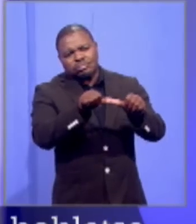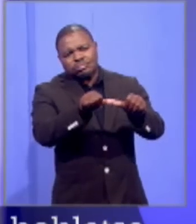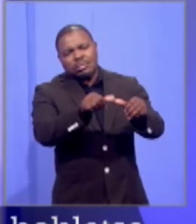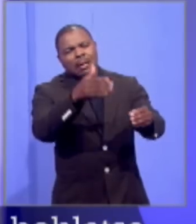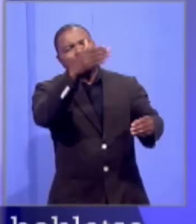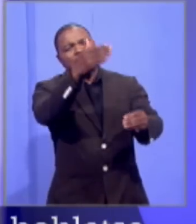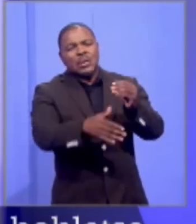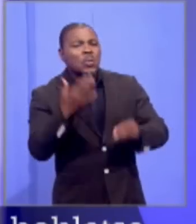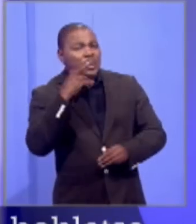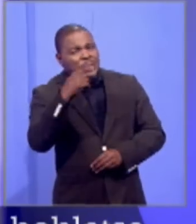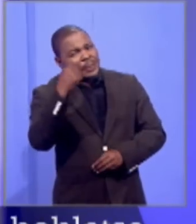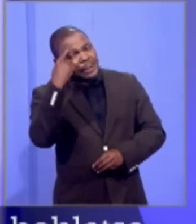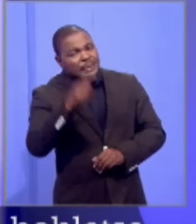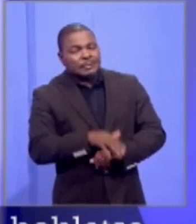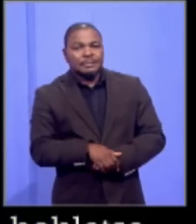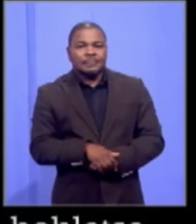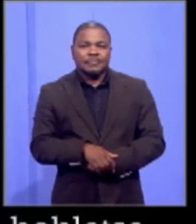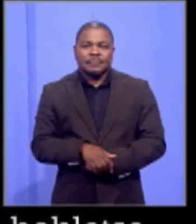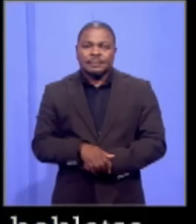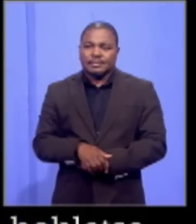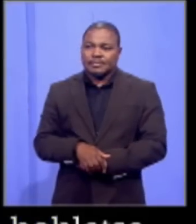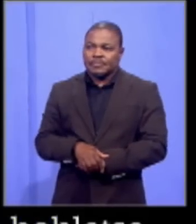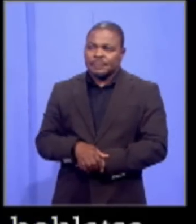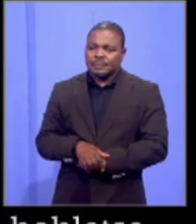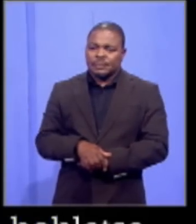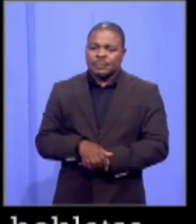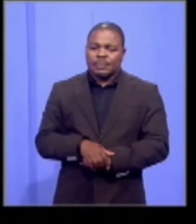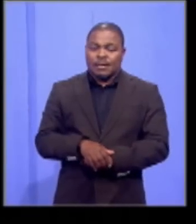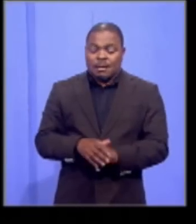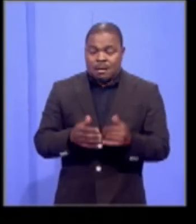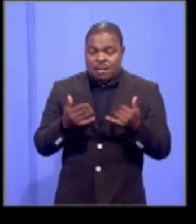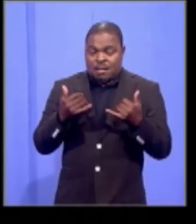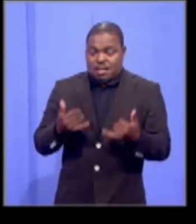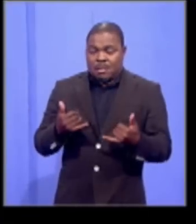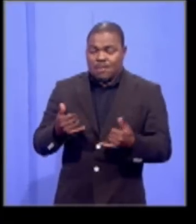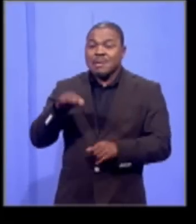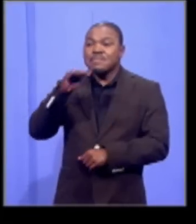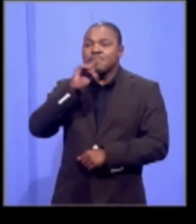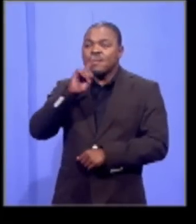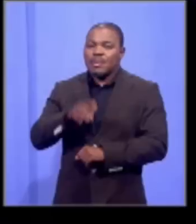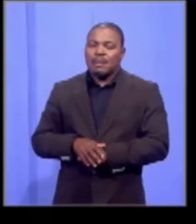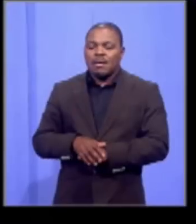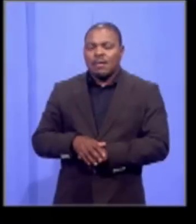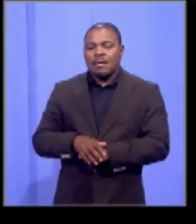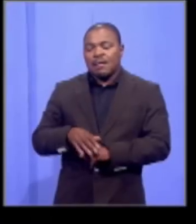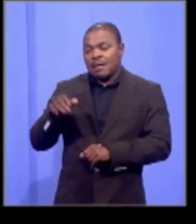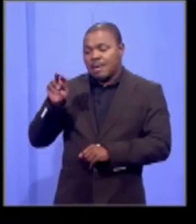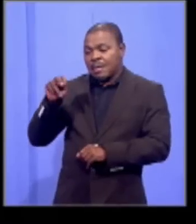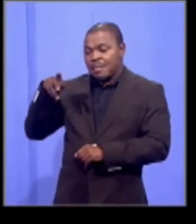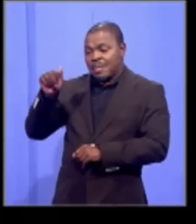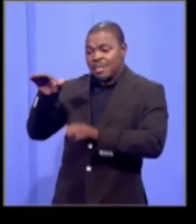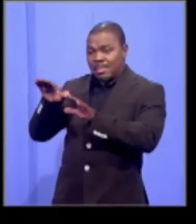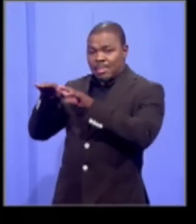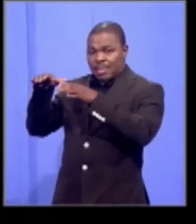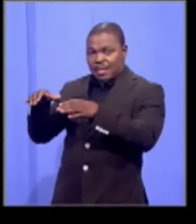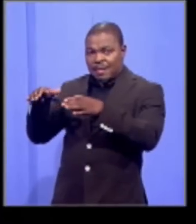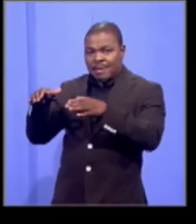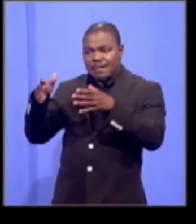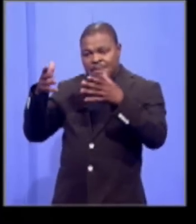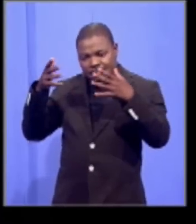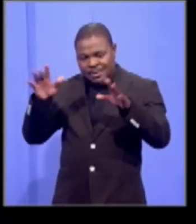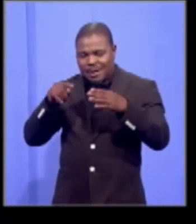rungwa go fihlaneng ge re le bjale se se bolela gore ba mmušo ba fihlile